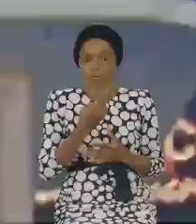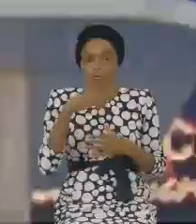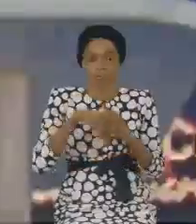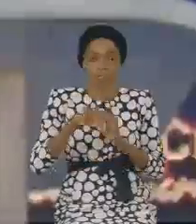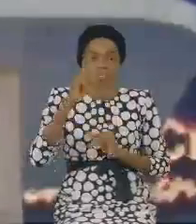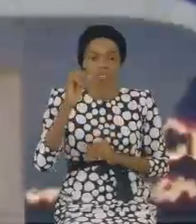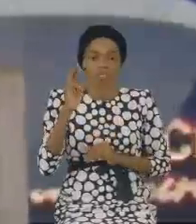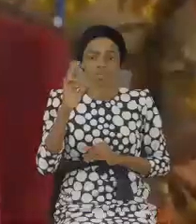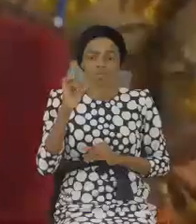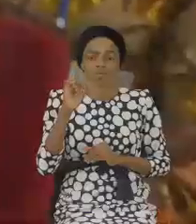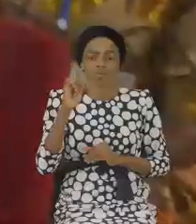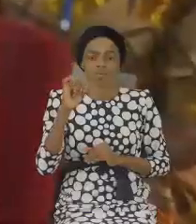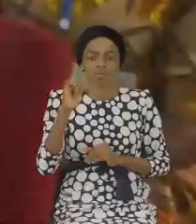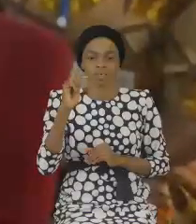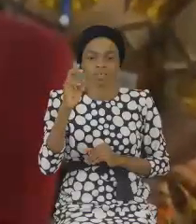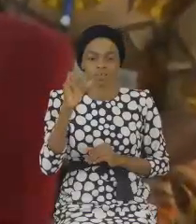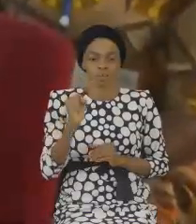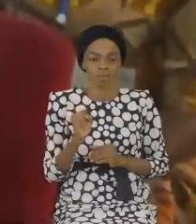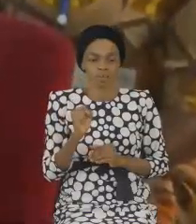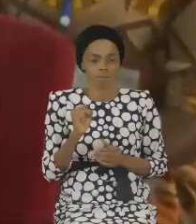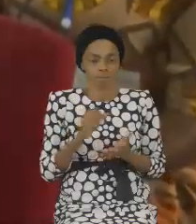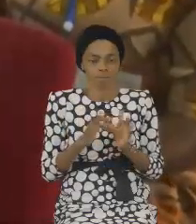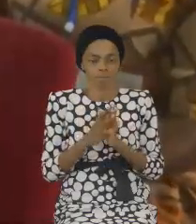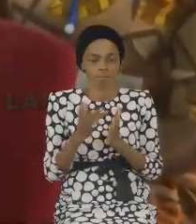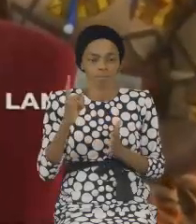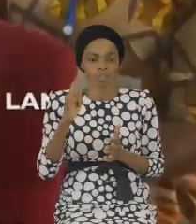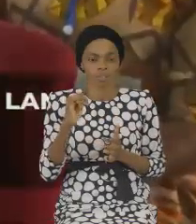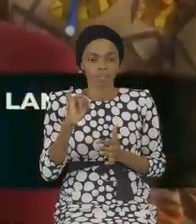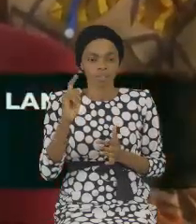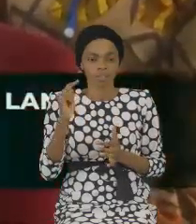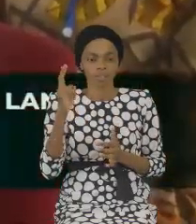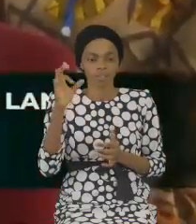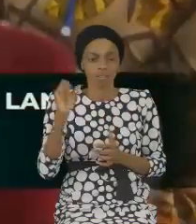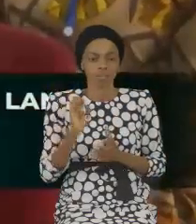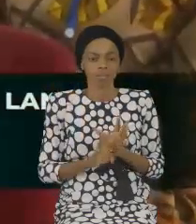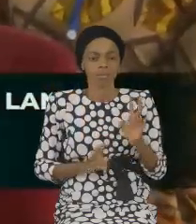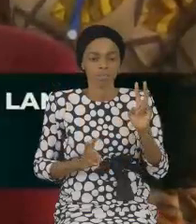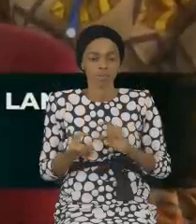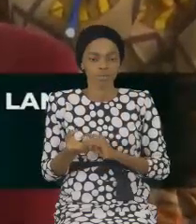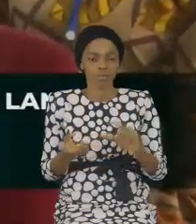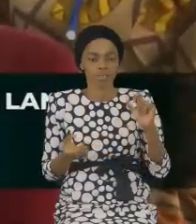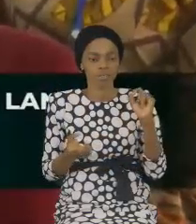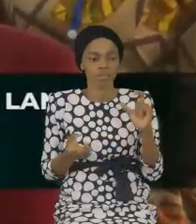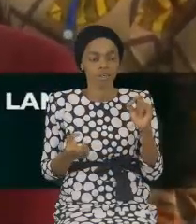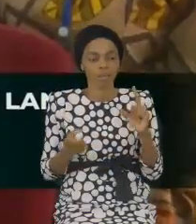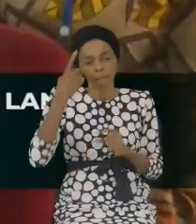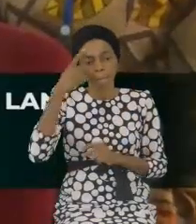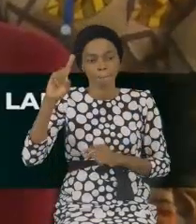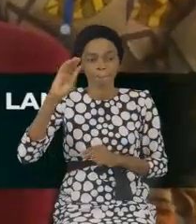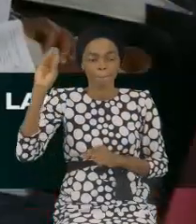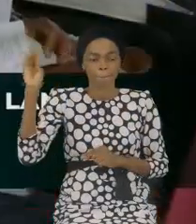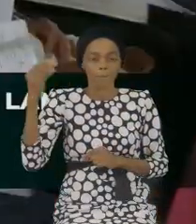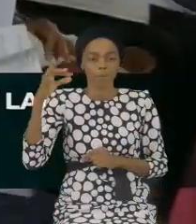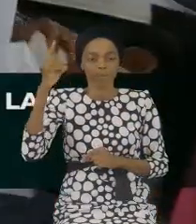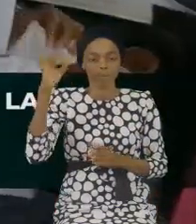chapter 2, and I'm reading there from verse 11. In Titus chapter 2, verse 11, for the grace of